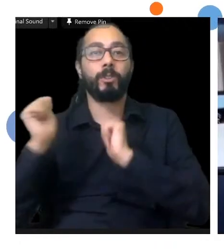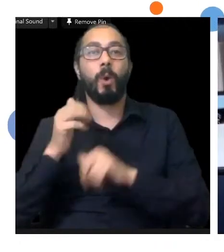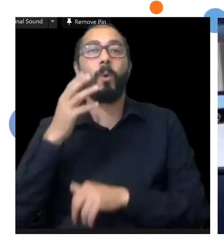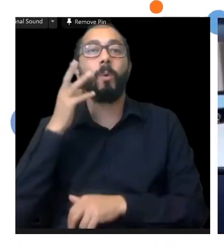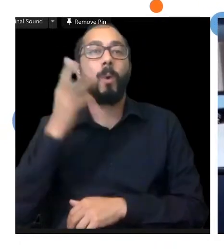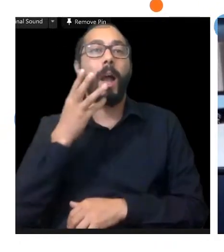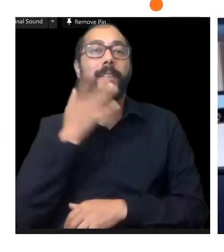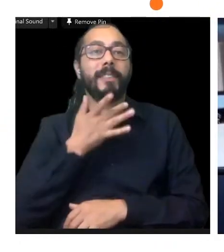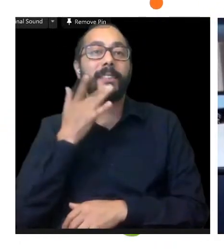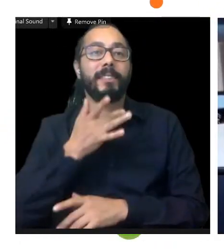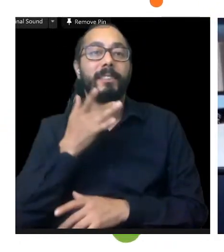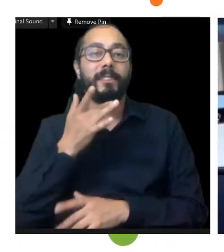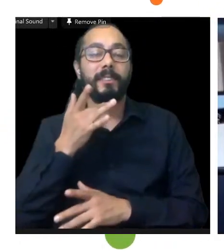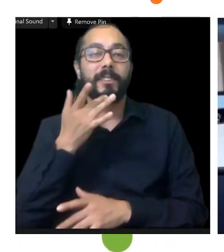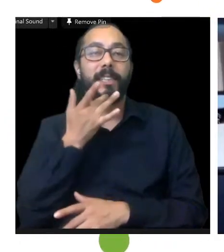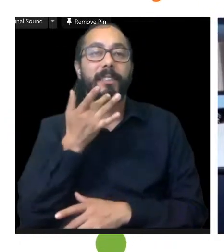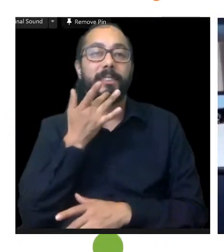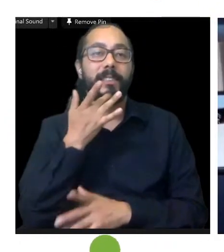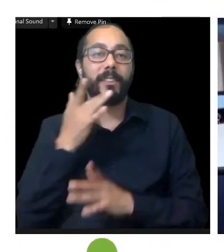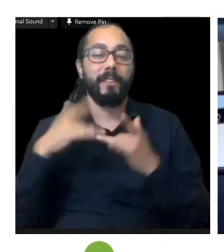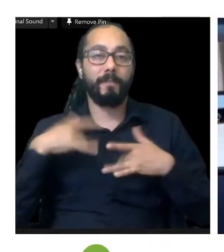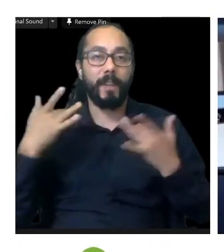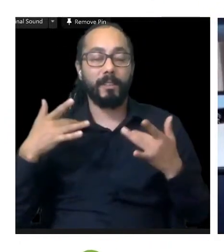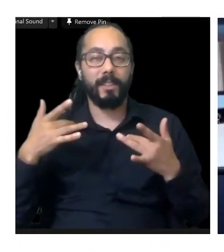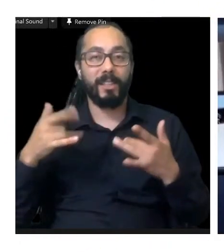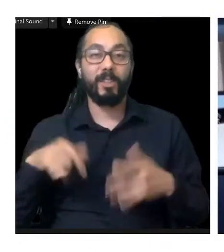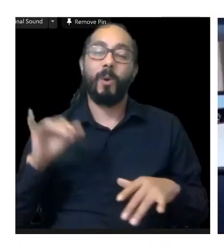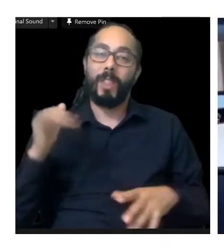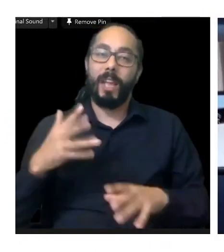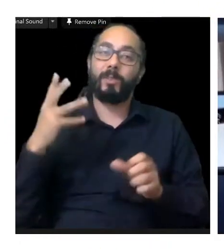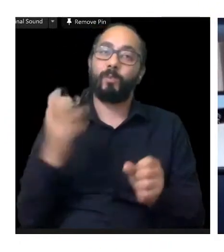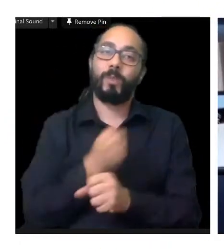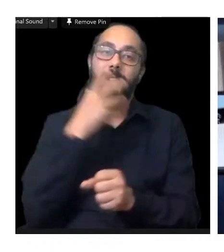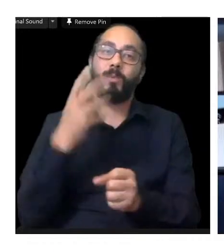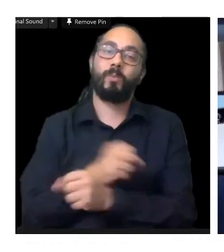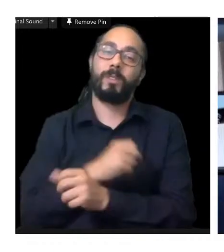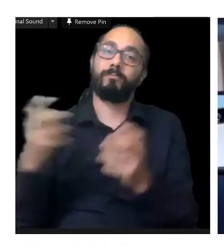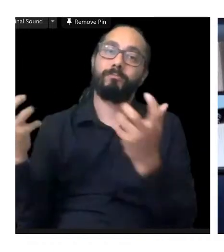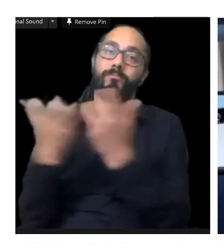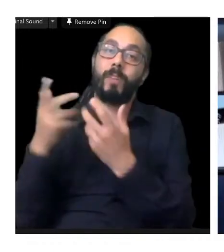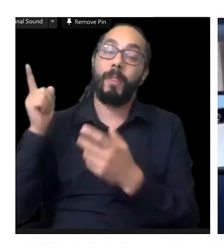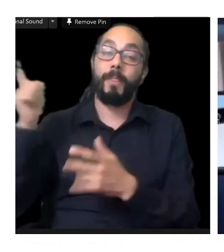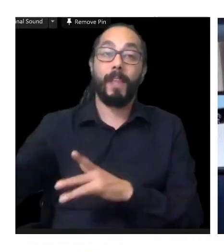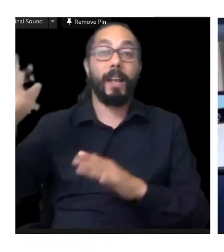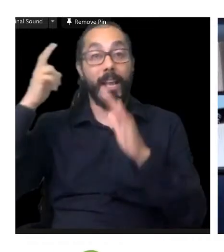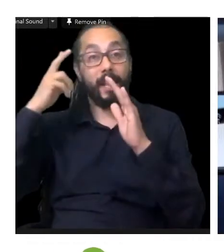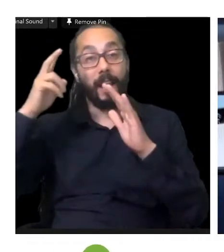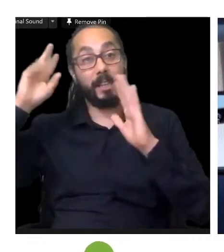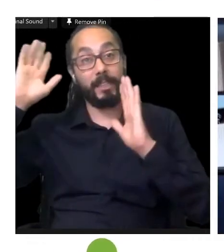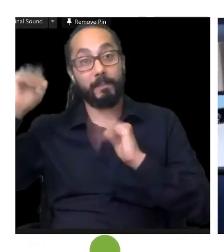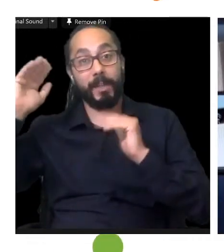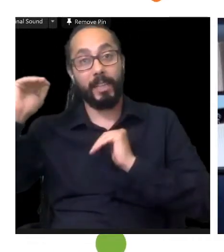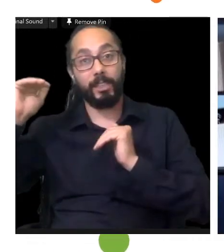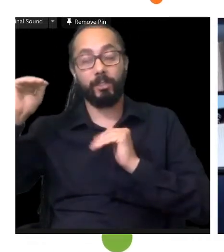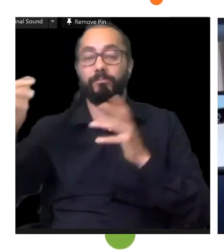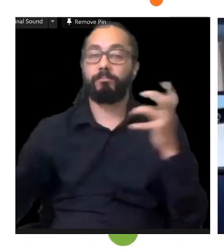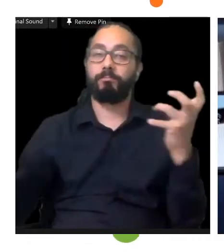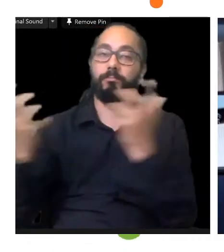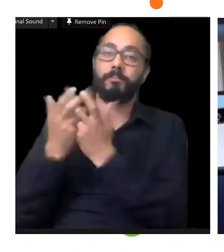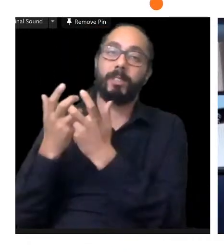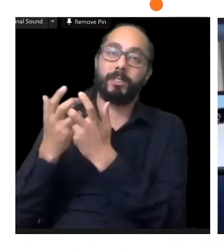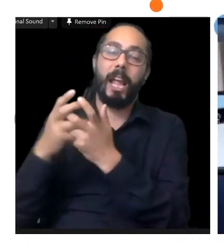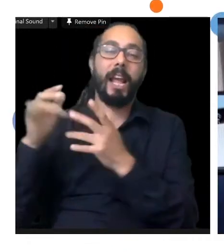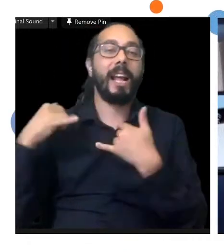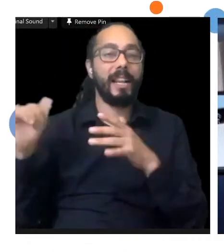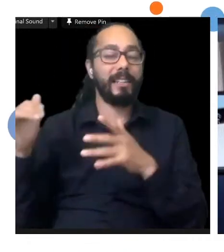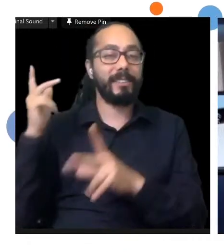again, a win-win with we are able to fulfill sponsor obligations while offering another vehicle to have people engage with us over the summer. And we've just